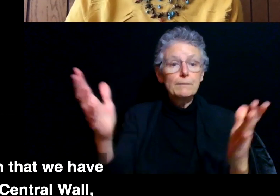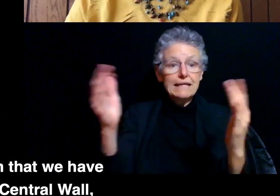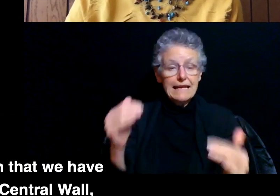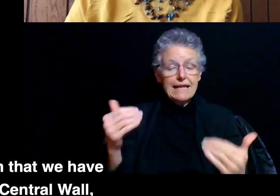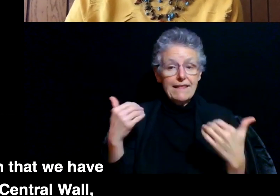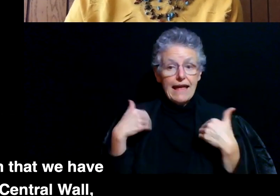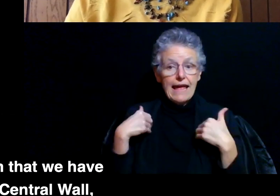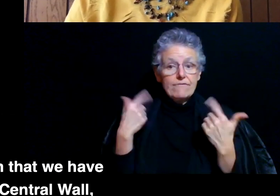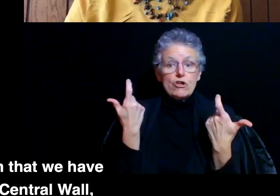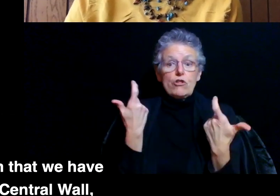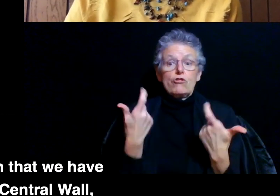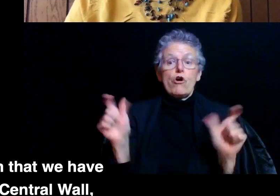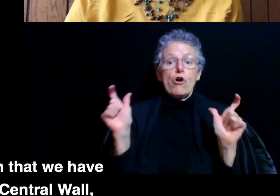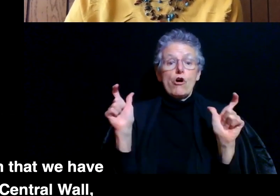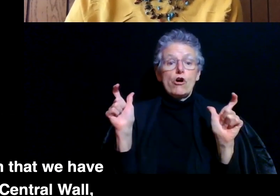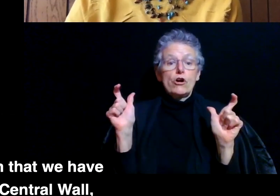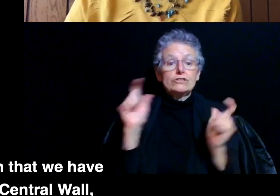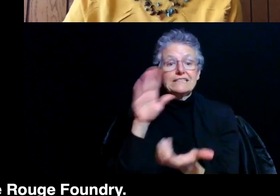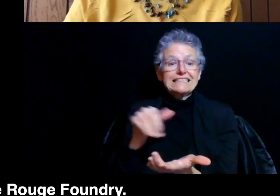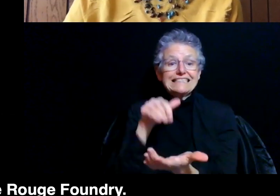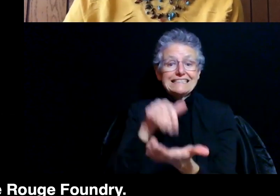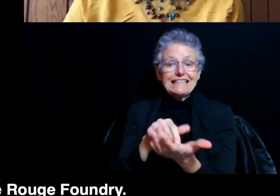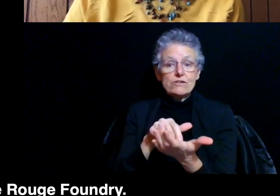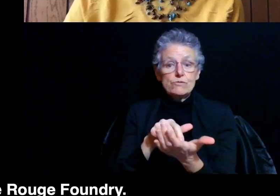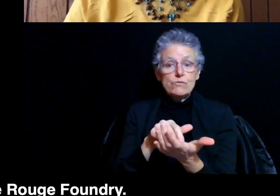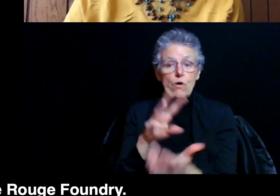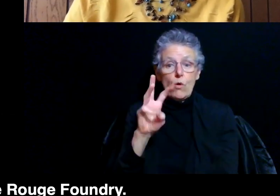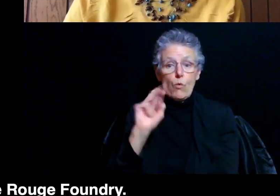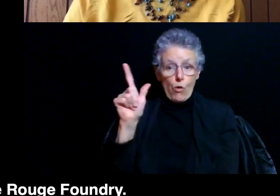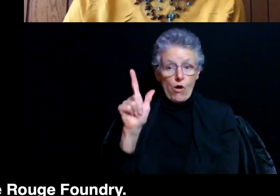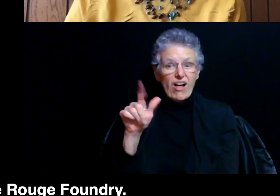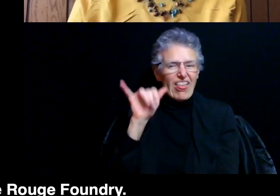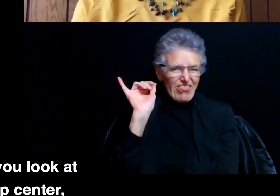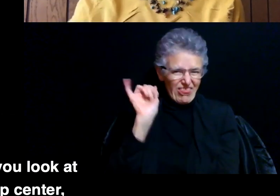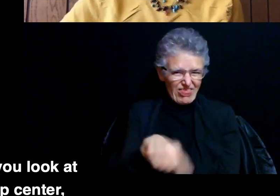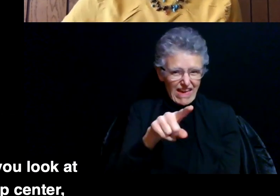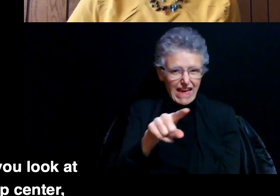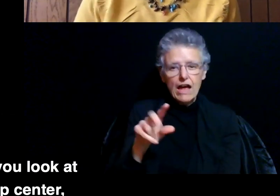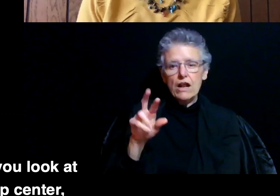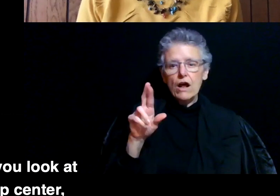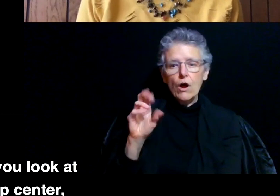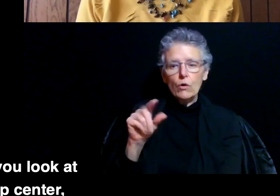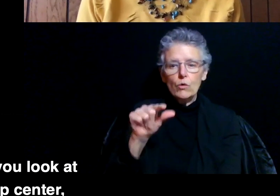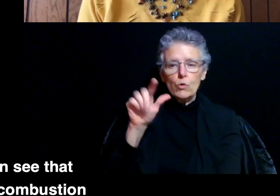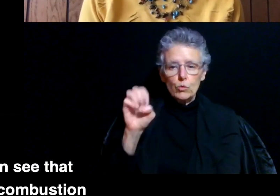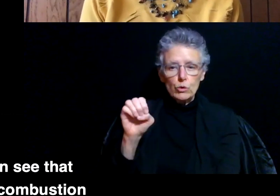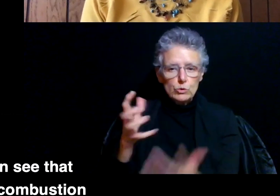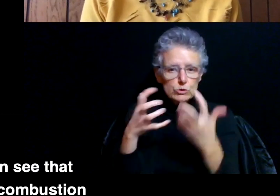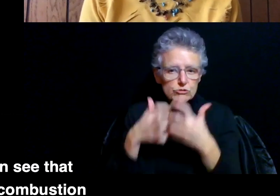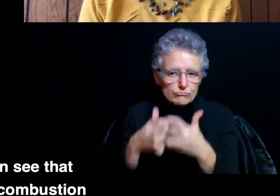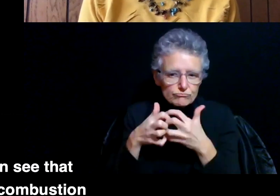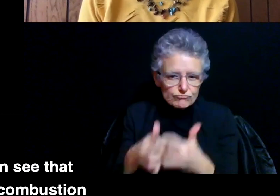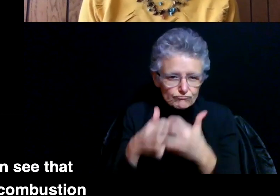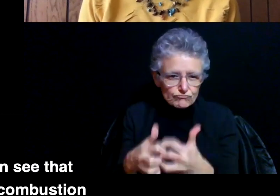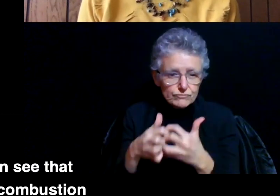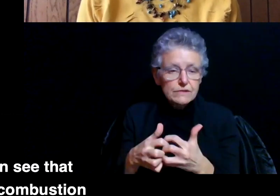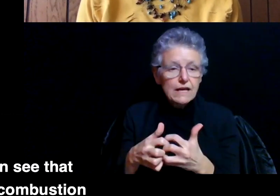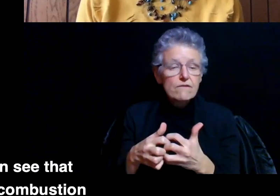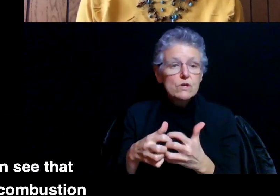the large central wall, and this is the Rouge Foundry. And if you look at the top center, you can see that